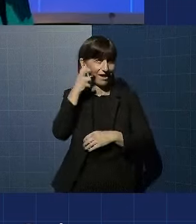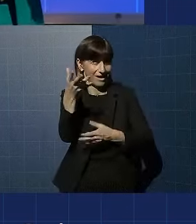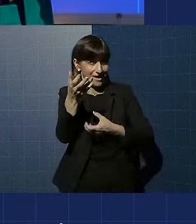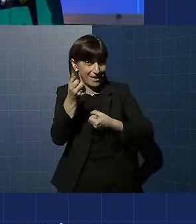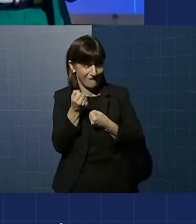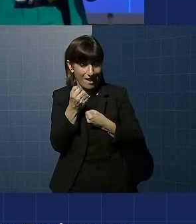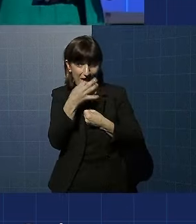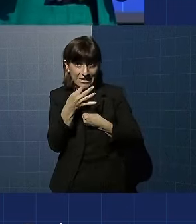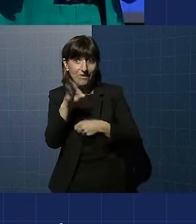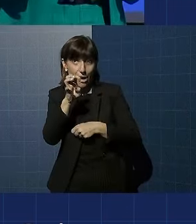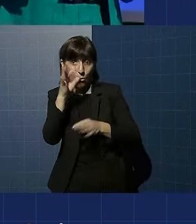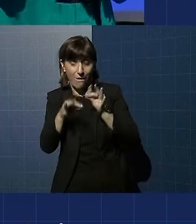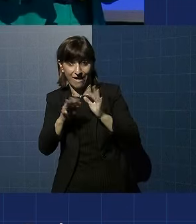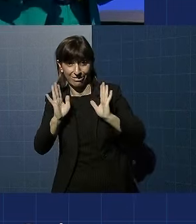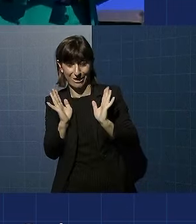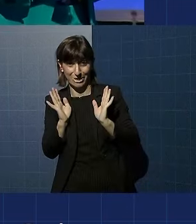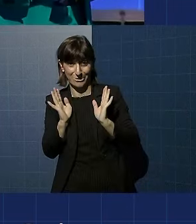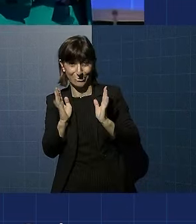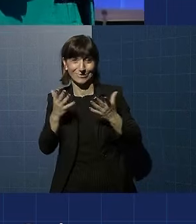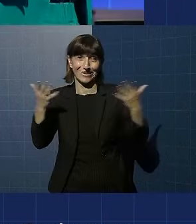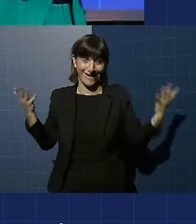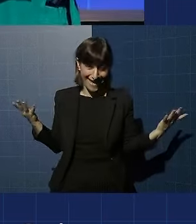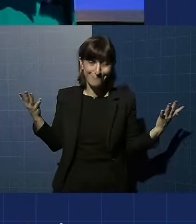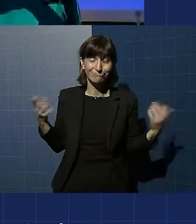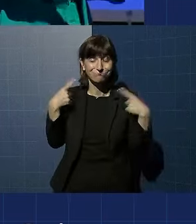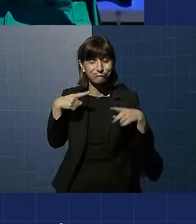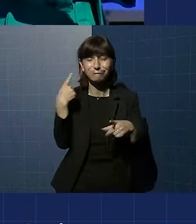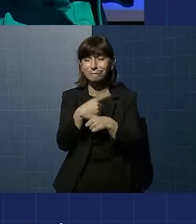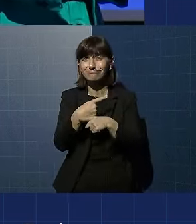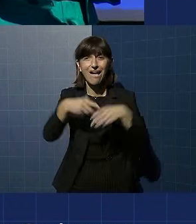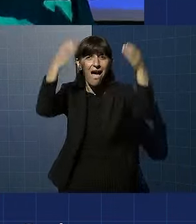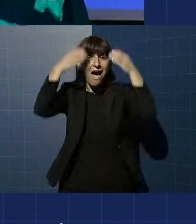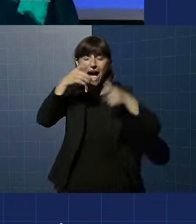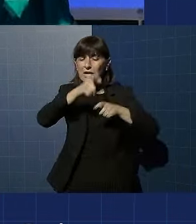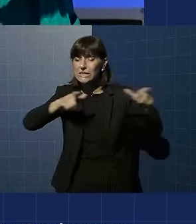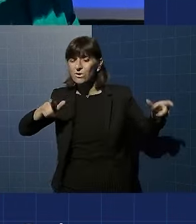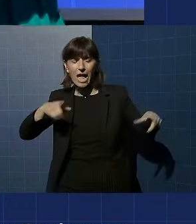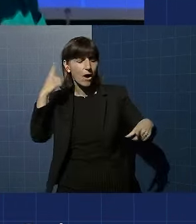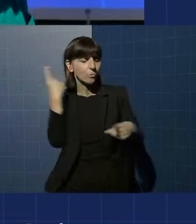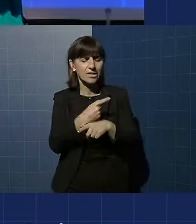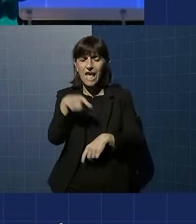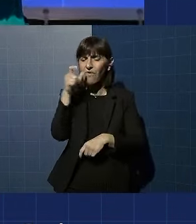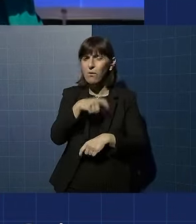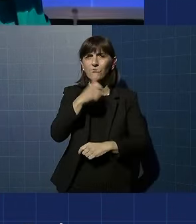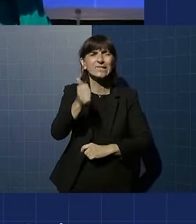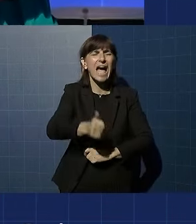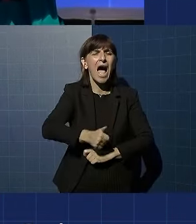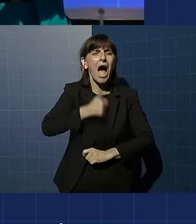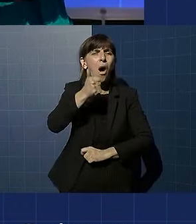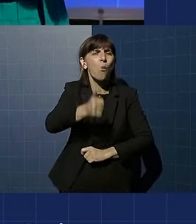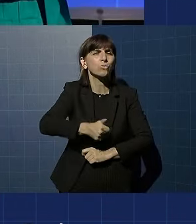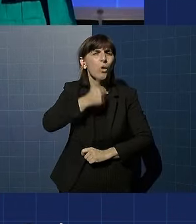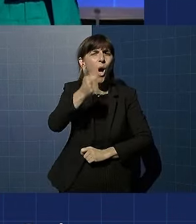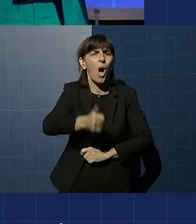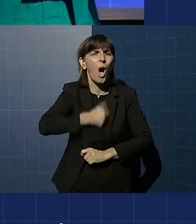very autonomous when they go to Mars, and we need to prepare them for that. We need to find tools that can support them to do